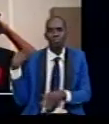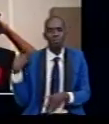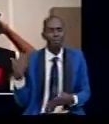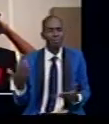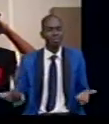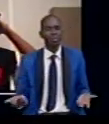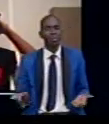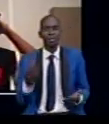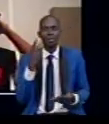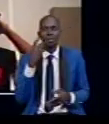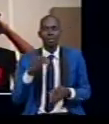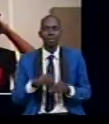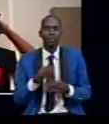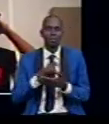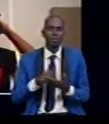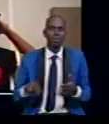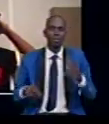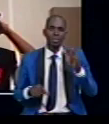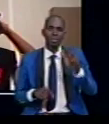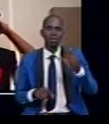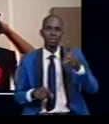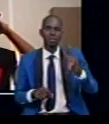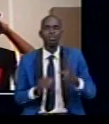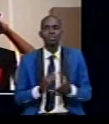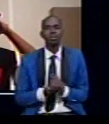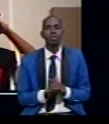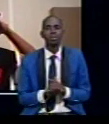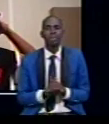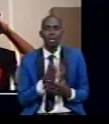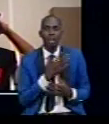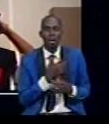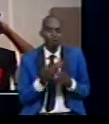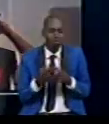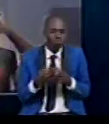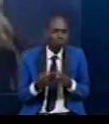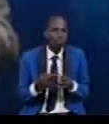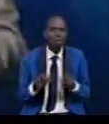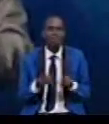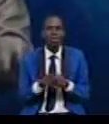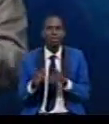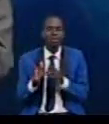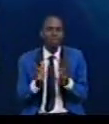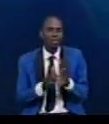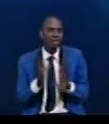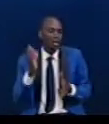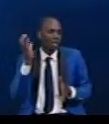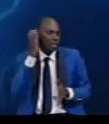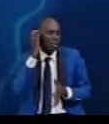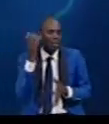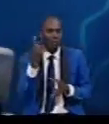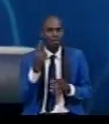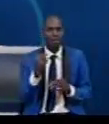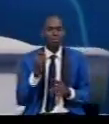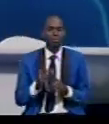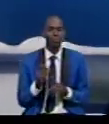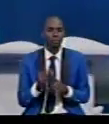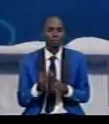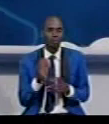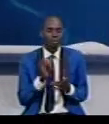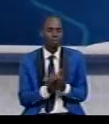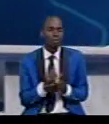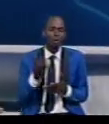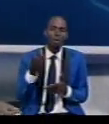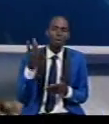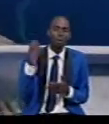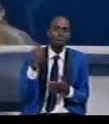verse 36, as soon as Jesus heard the word that was spoken, well,